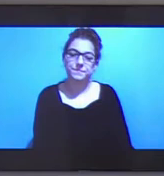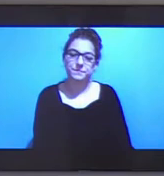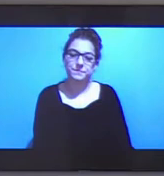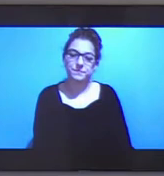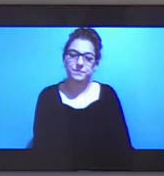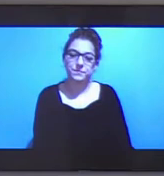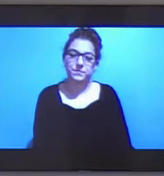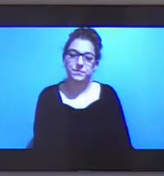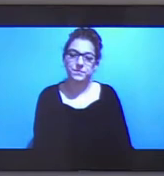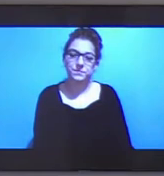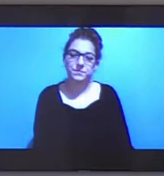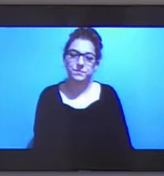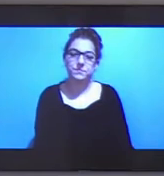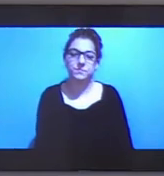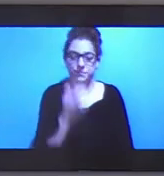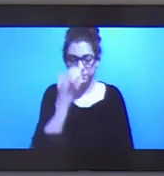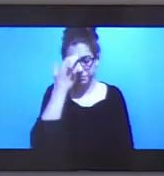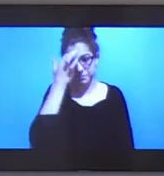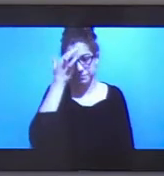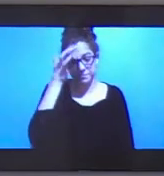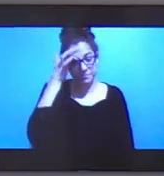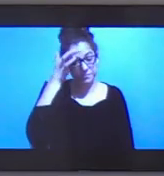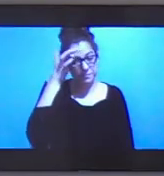blood of Christ shed for you.